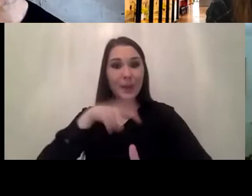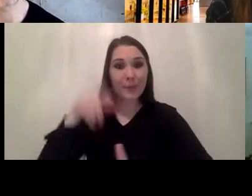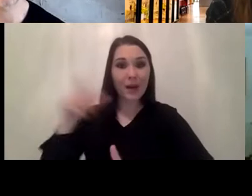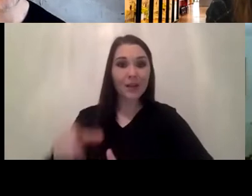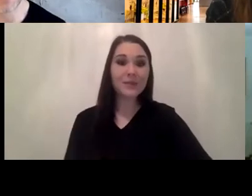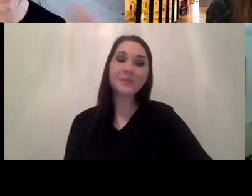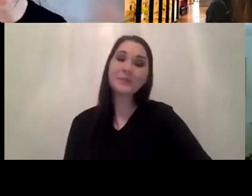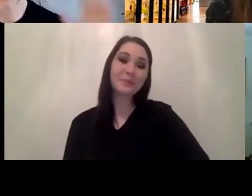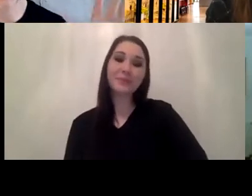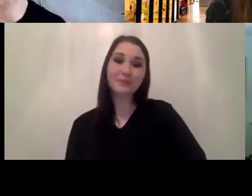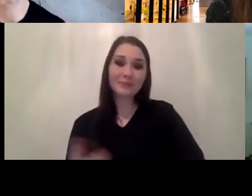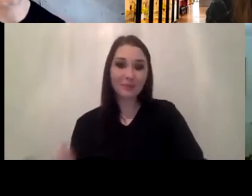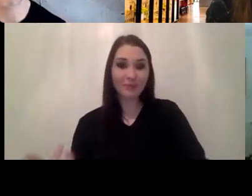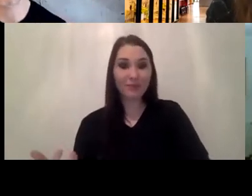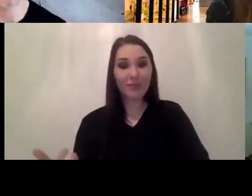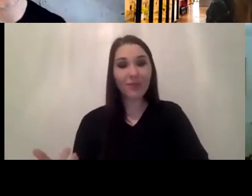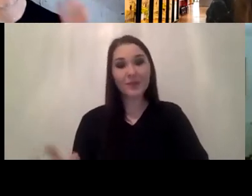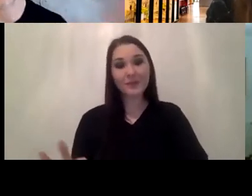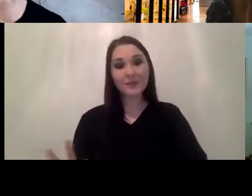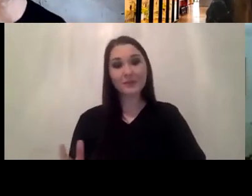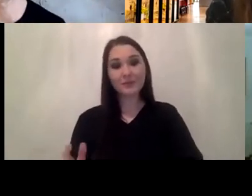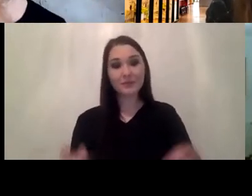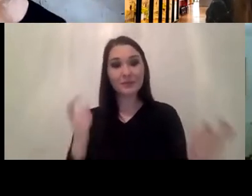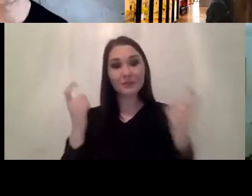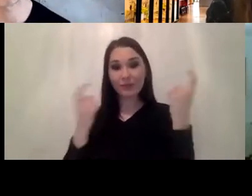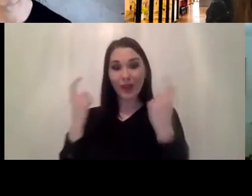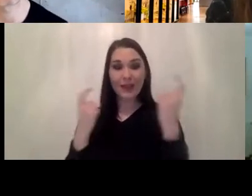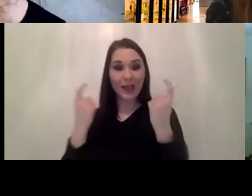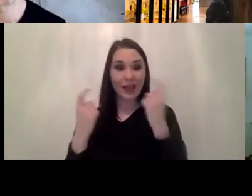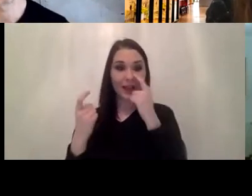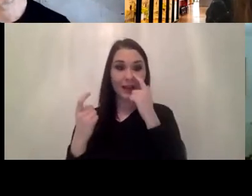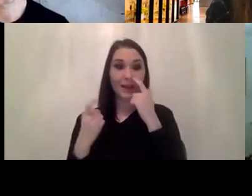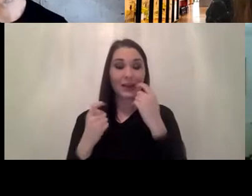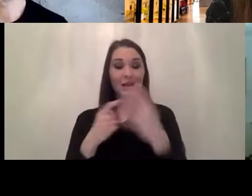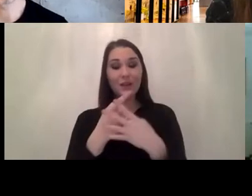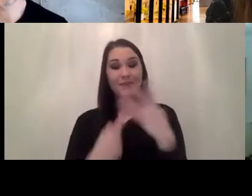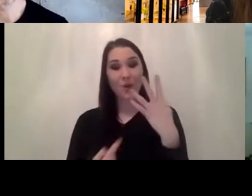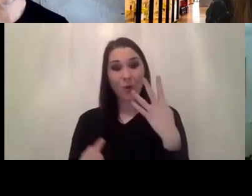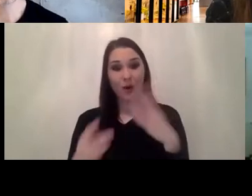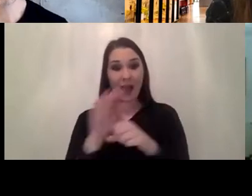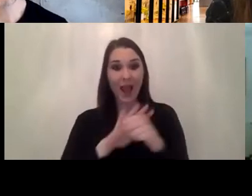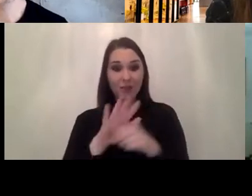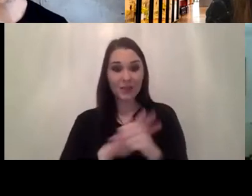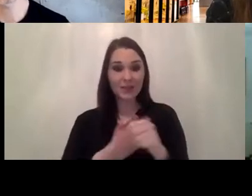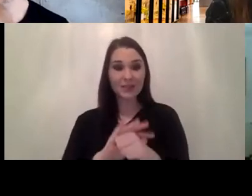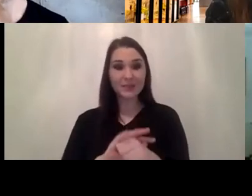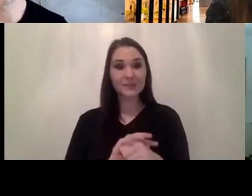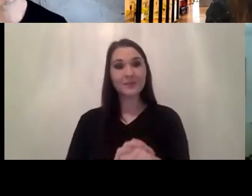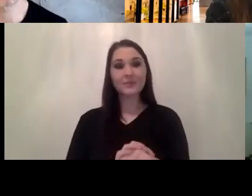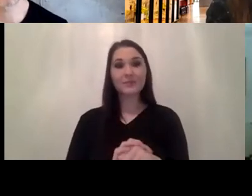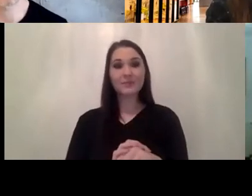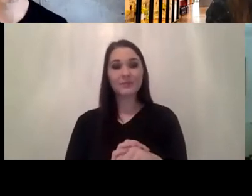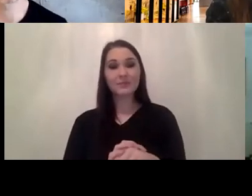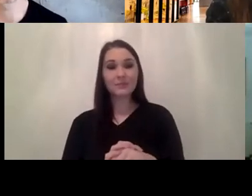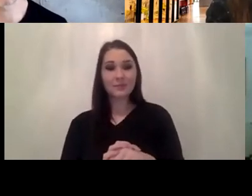trends that are going to come from that. And I kind of think of it, I'll go through it quickly, but I kind of think of it in about 4 areas. One is, and this has been trending for a while,